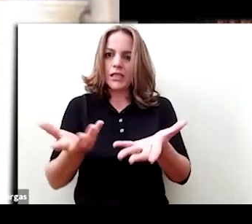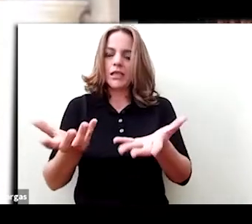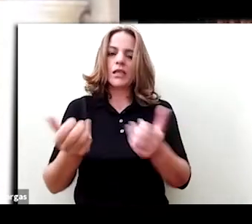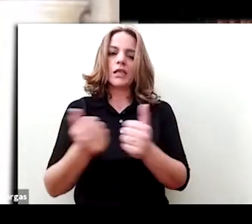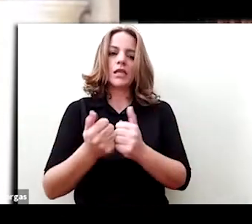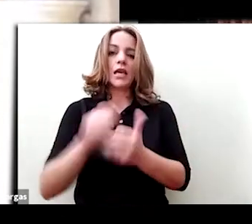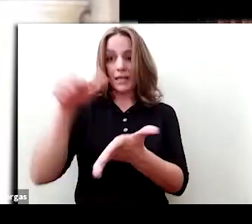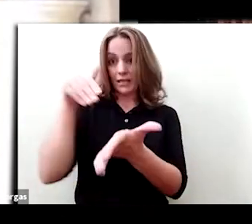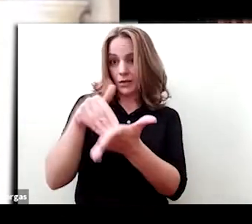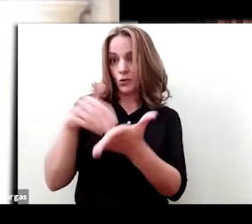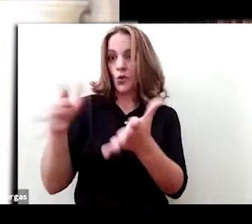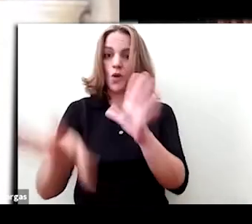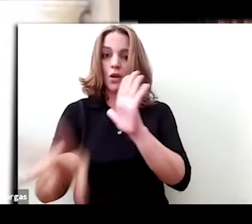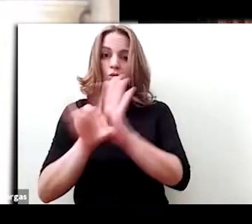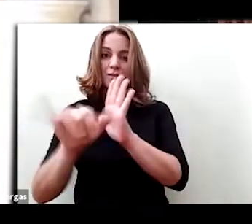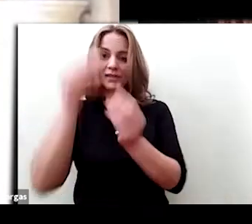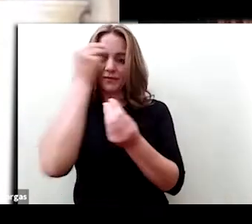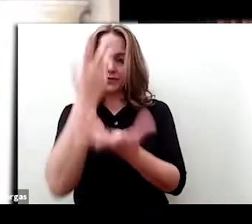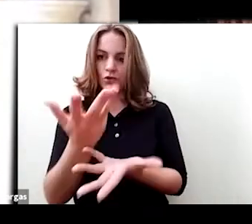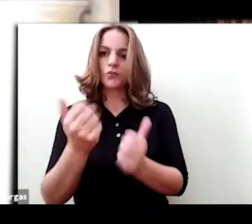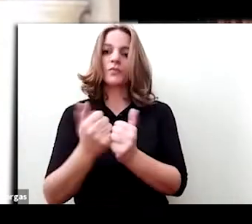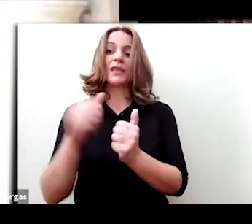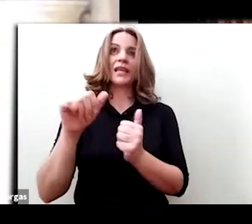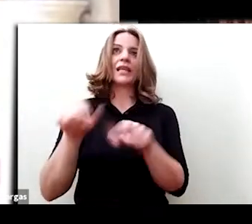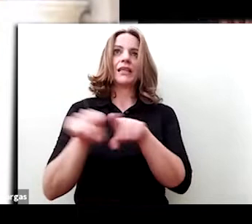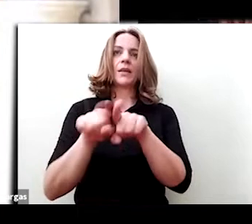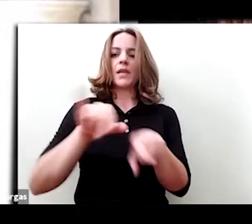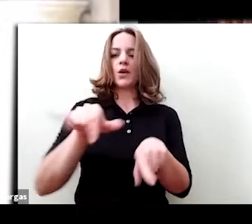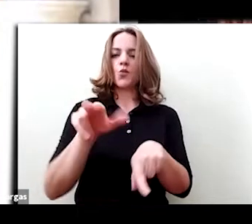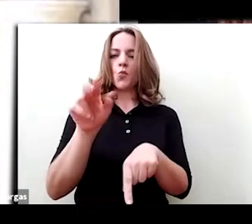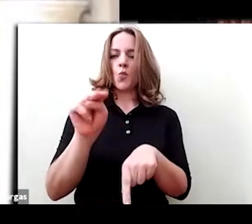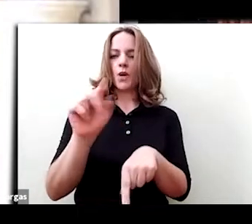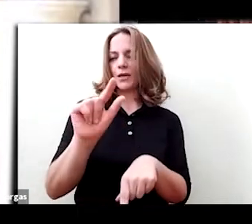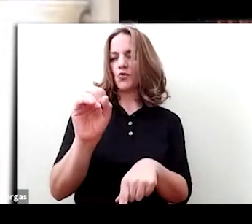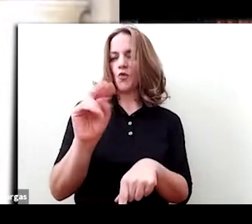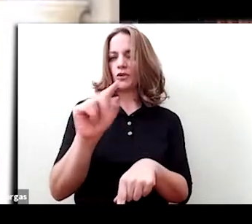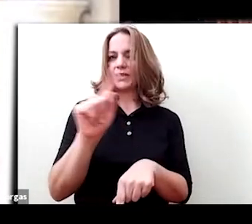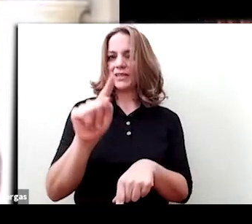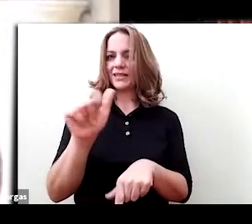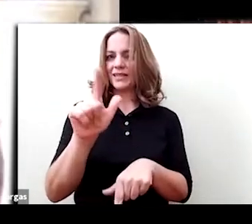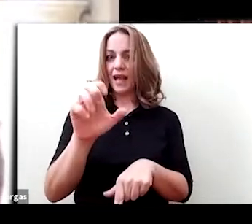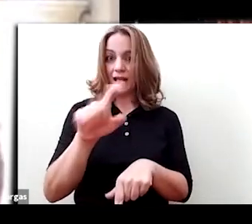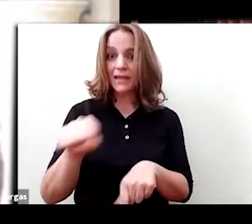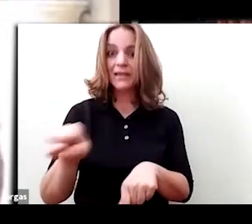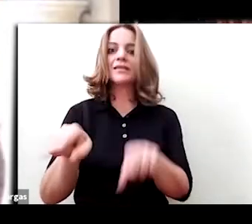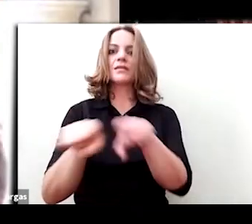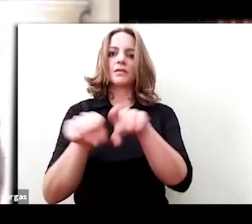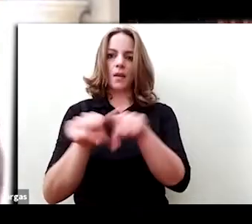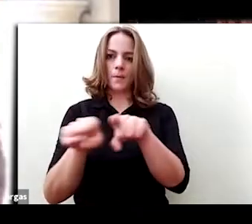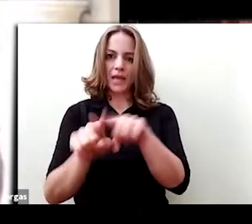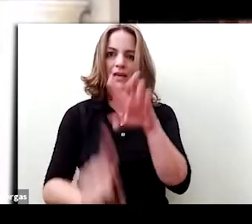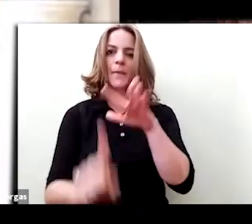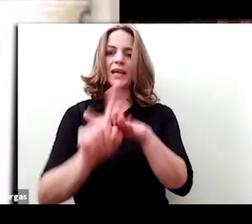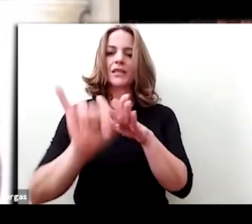Joe Torres and Juan Gonzalez also mentioned the series in their book, News for All the People. So when I went to Centro, I